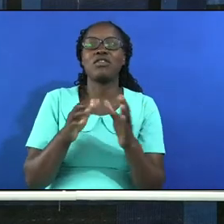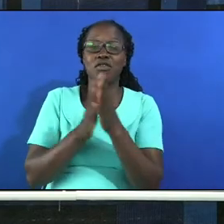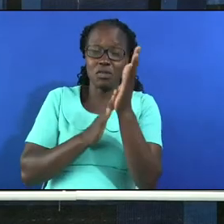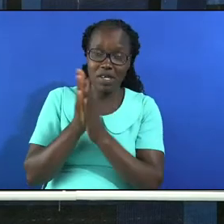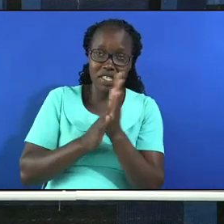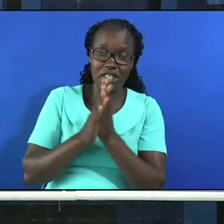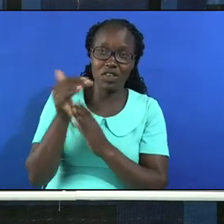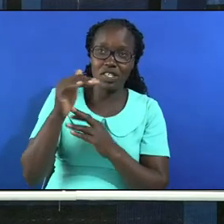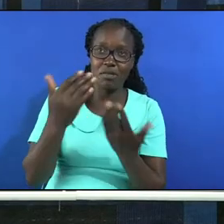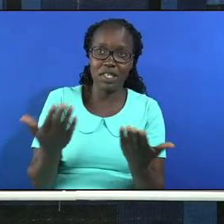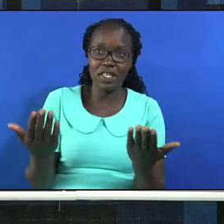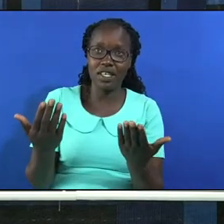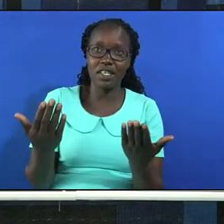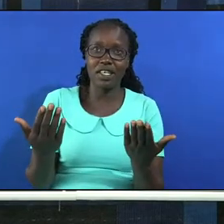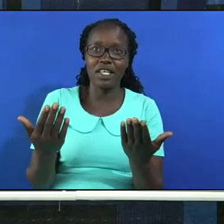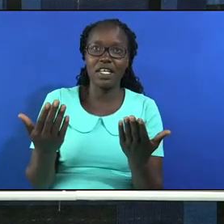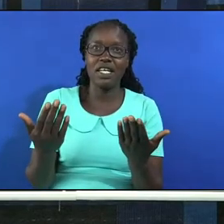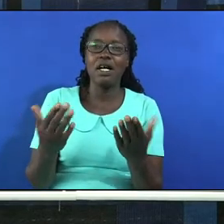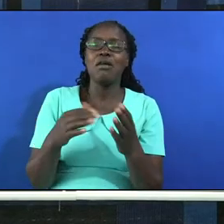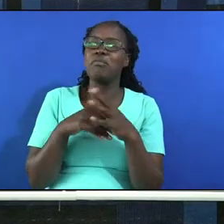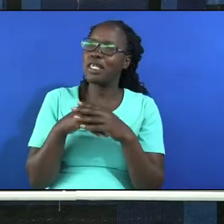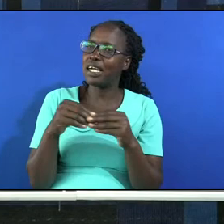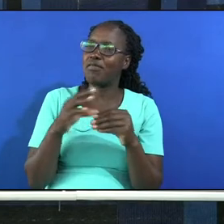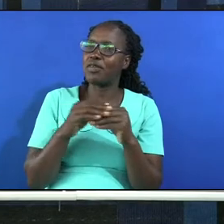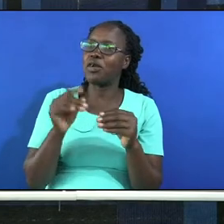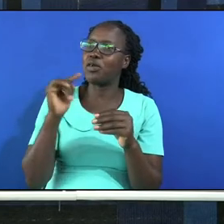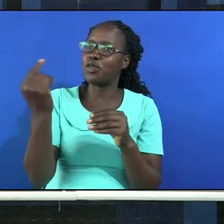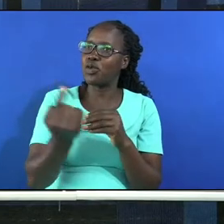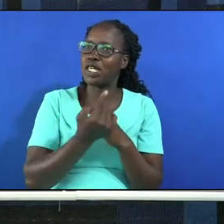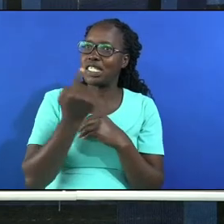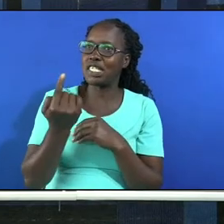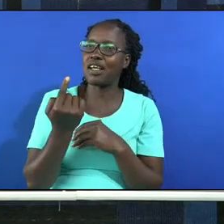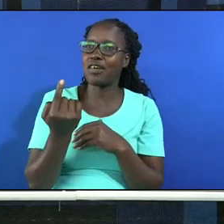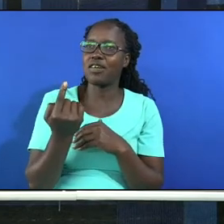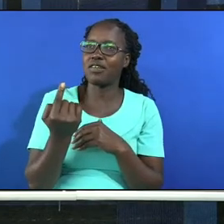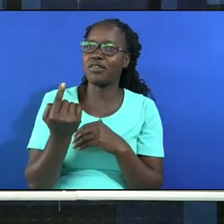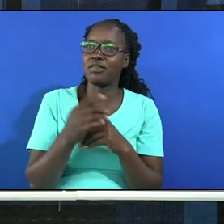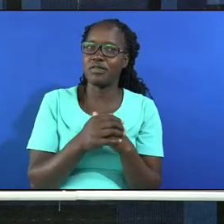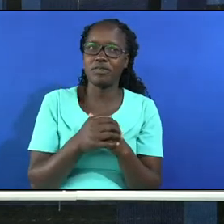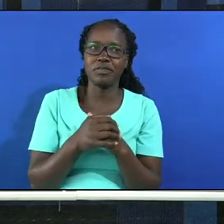anxiety or something else. Are we together? Get comfortable with your.